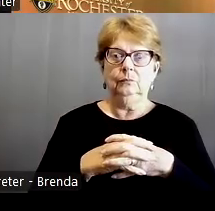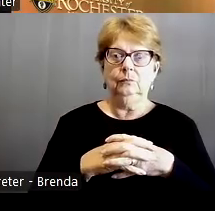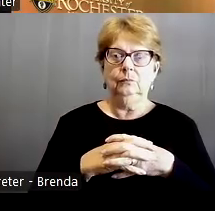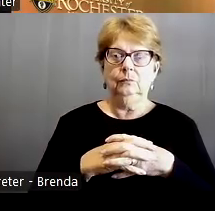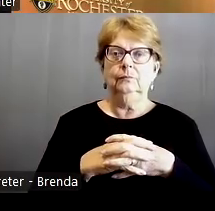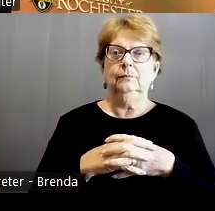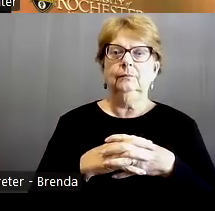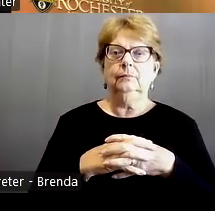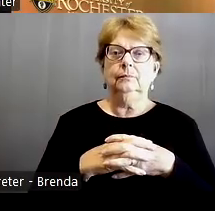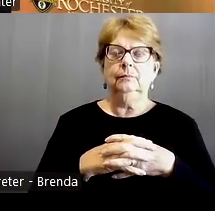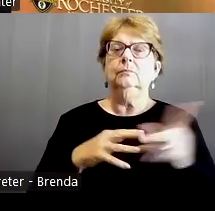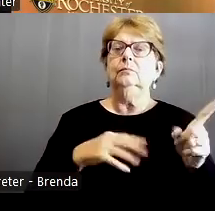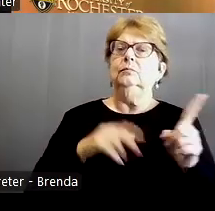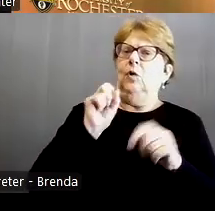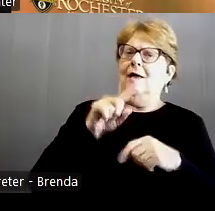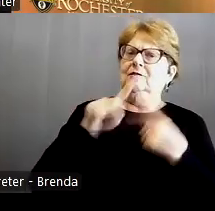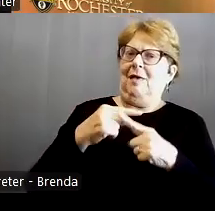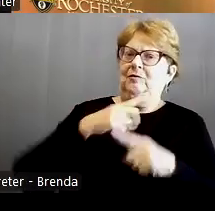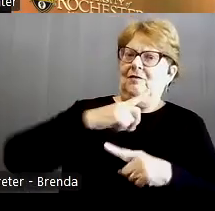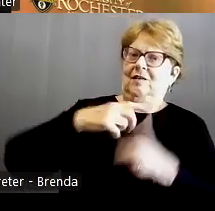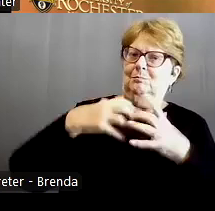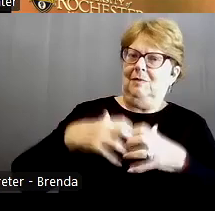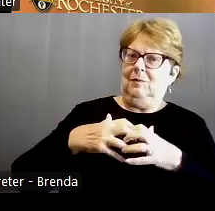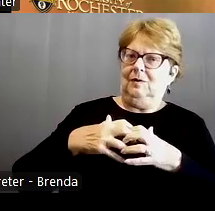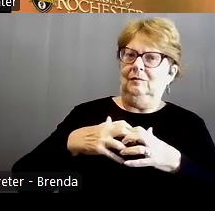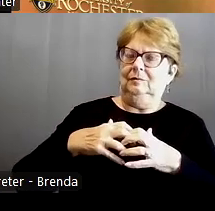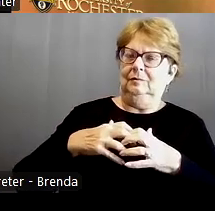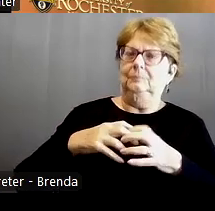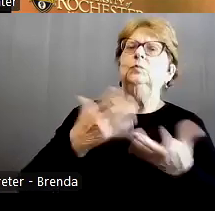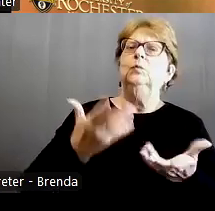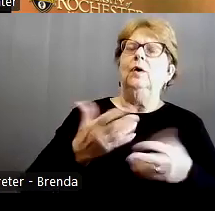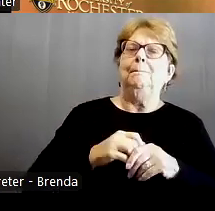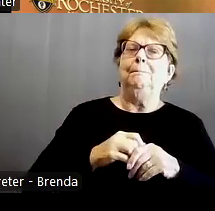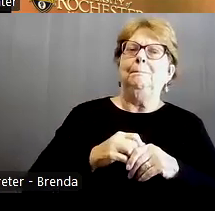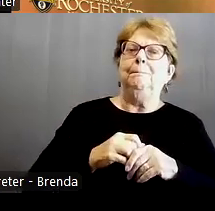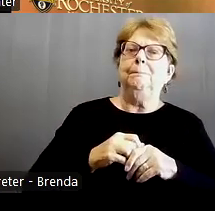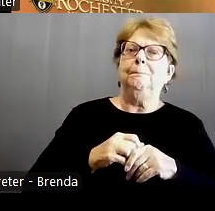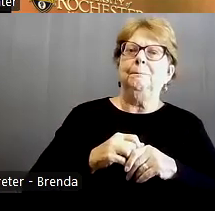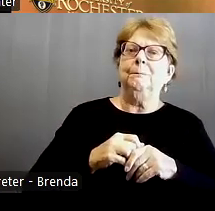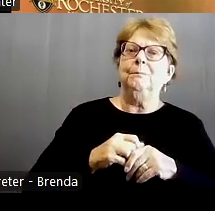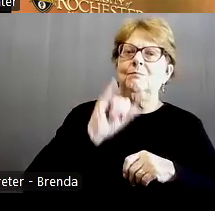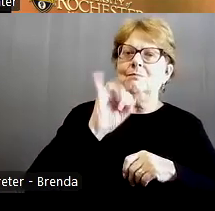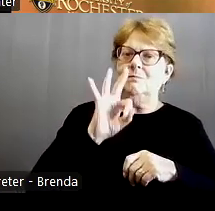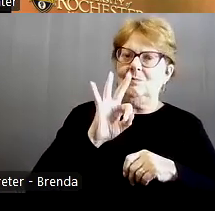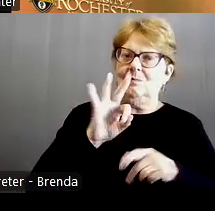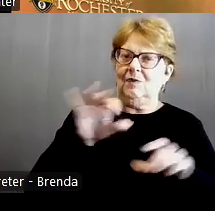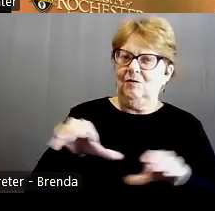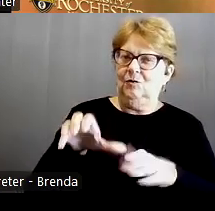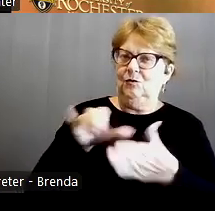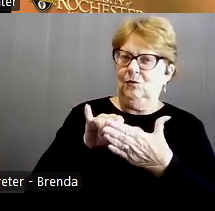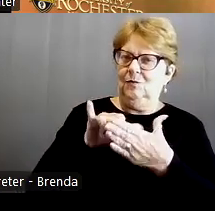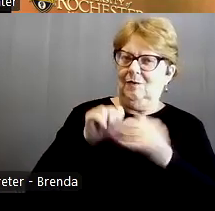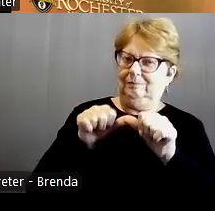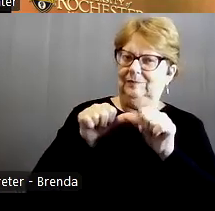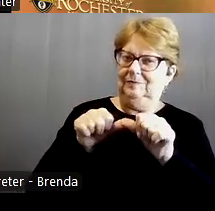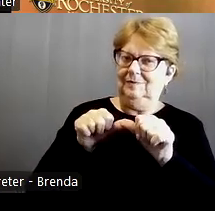Oh, well, you're asking about the defense mechanisms and how we pointed out. Well, if they're doing that persistently in the